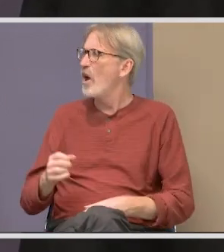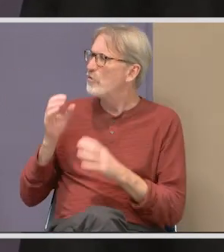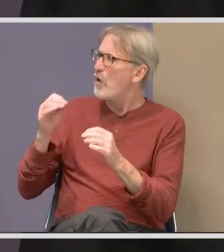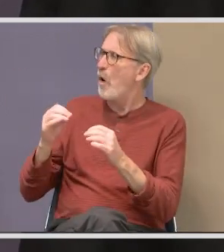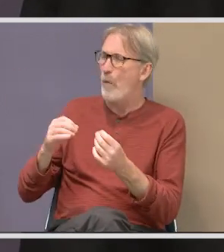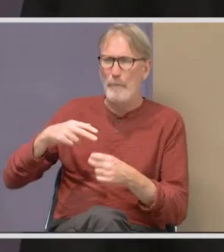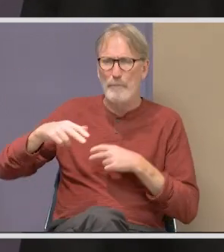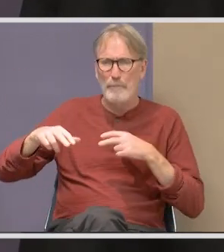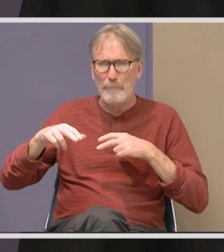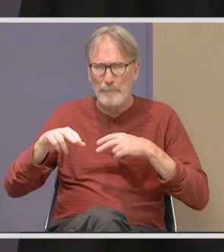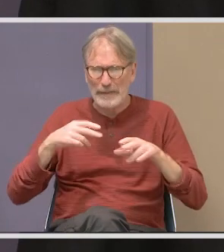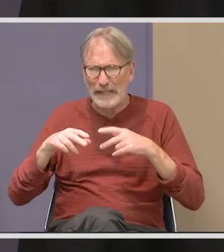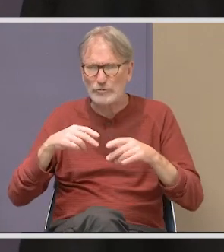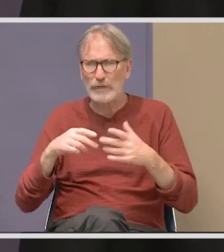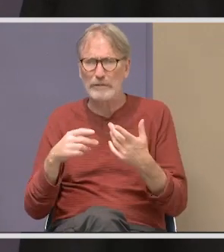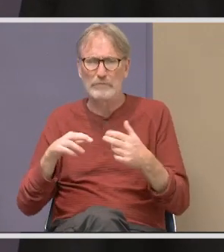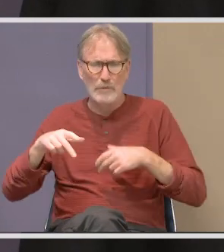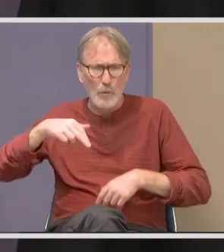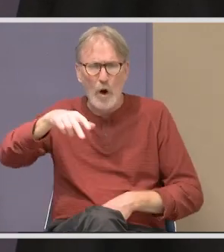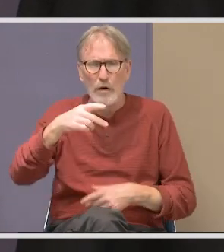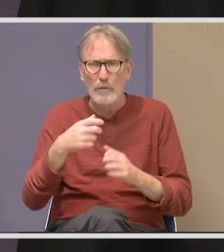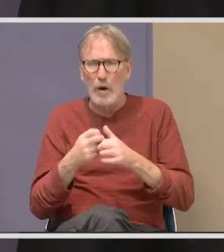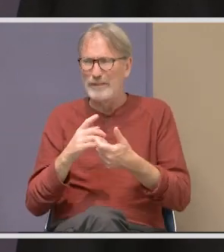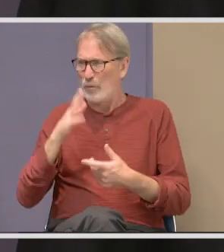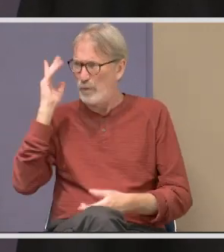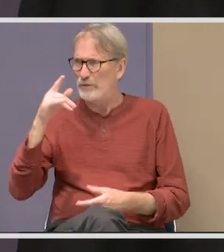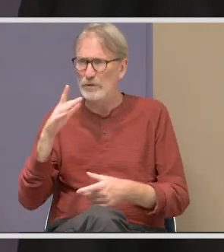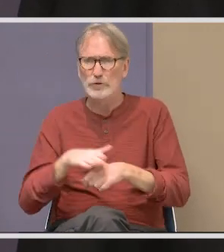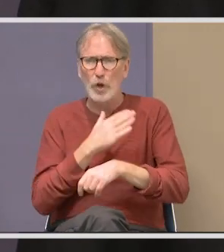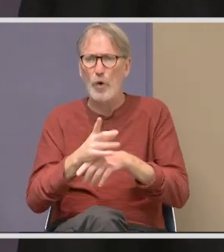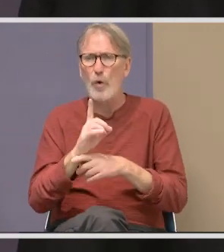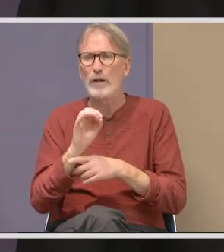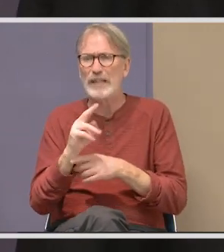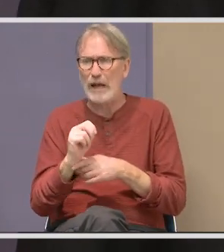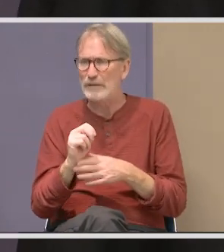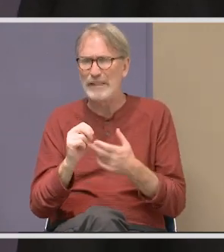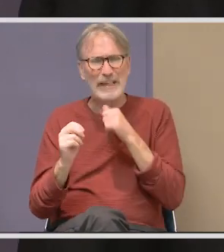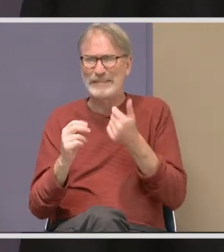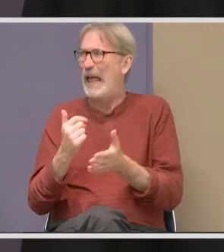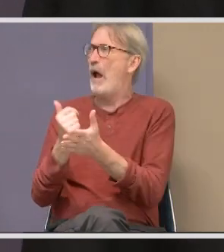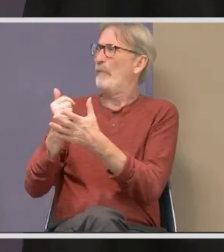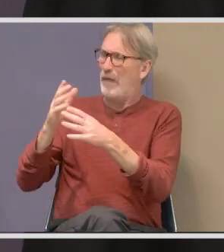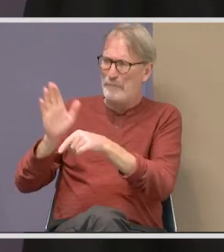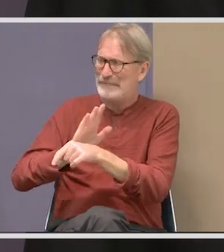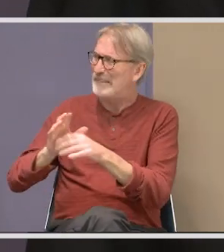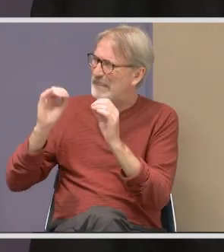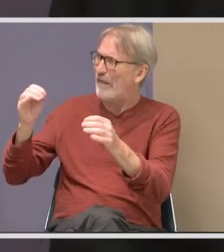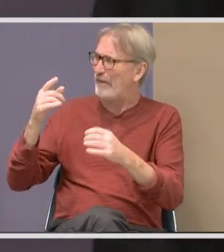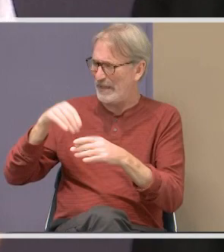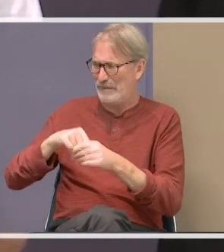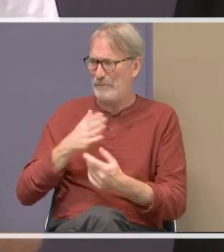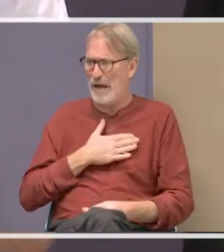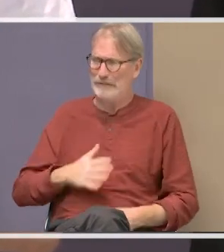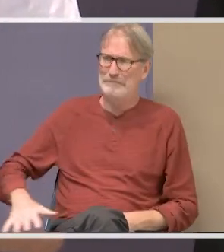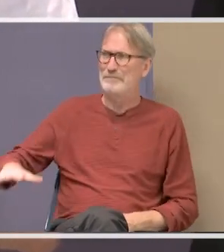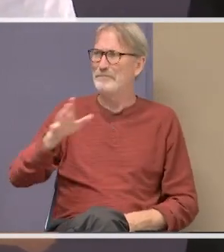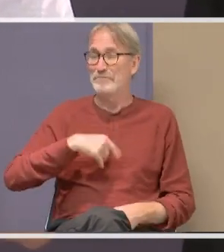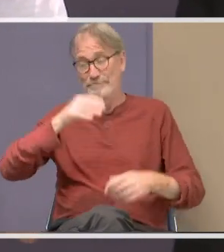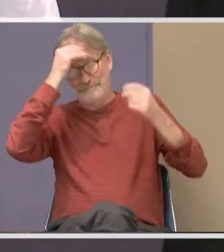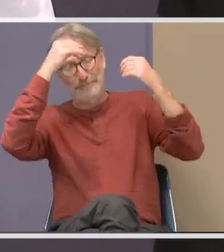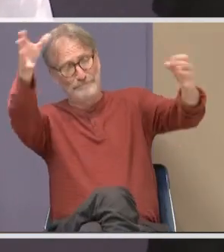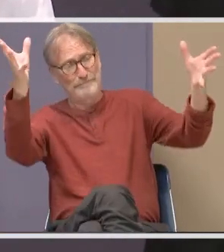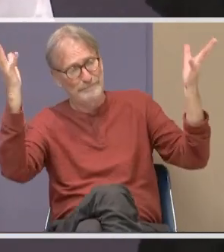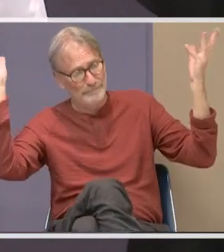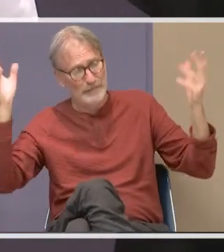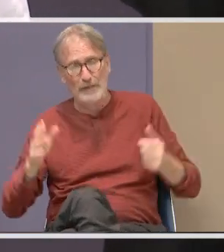pedestrian issues, you're going to slow down traffic. I just don't see how this is beneficial to any of the businesses in the neighborhood. I just want everybody to know that. Do you think I